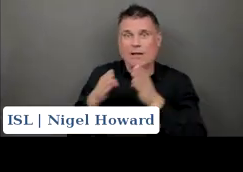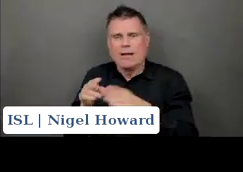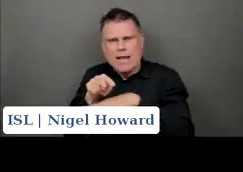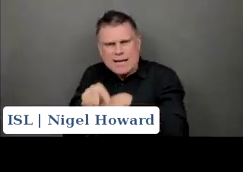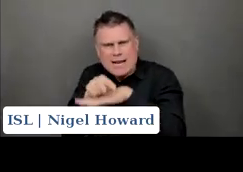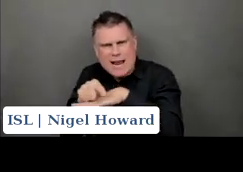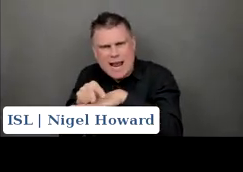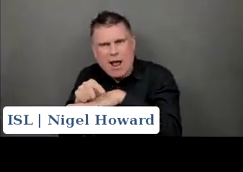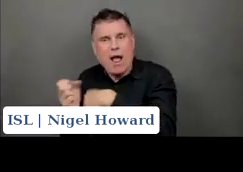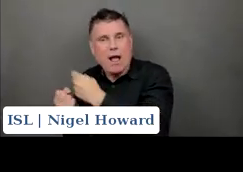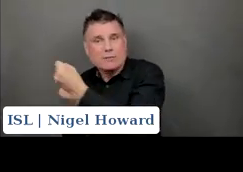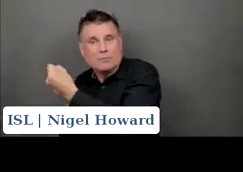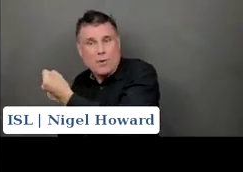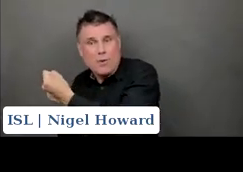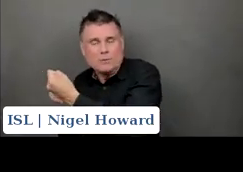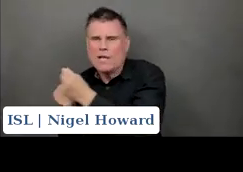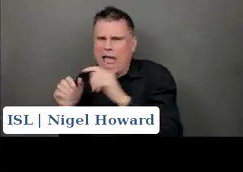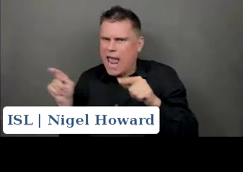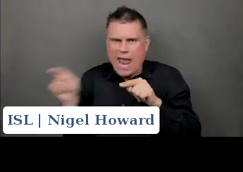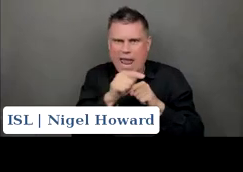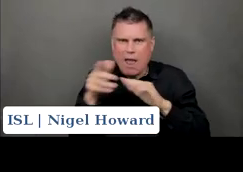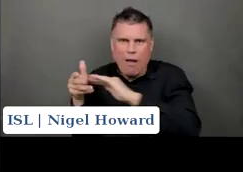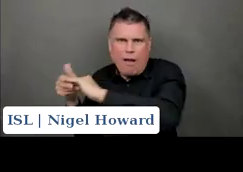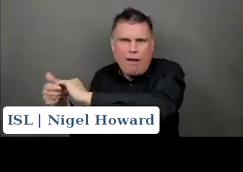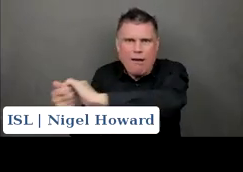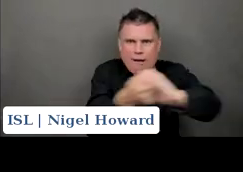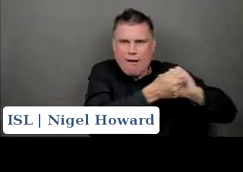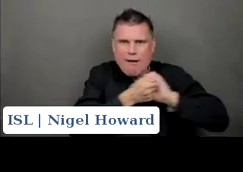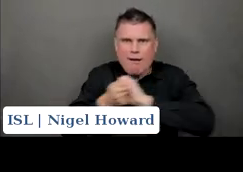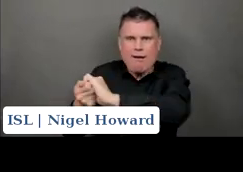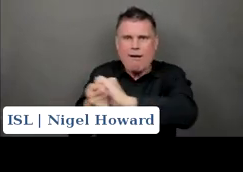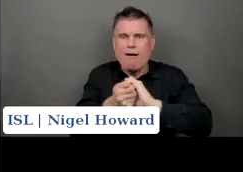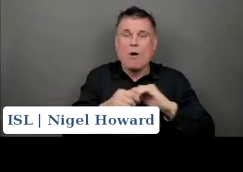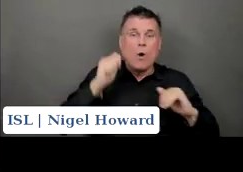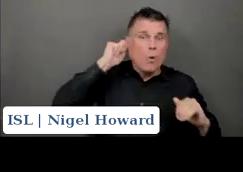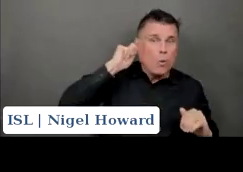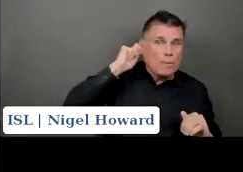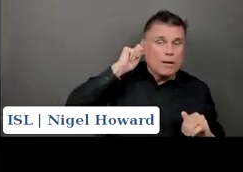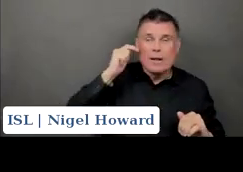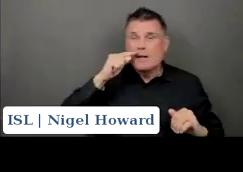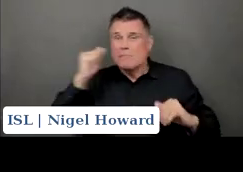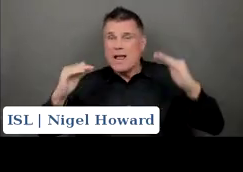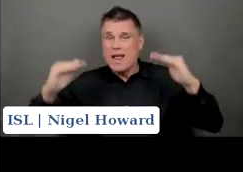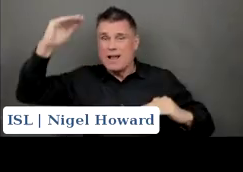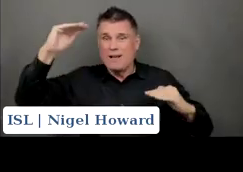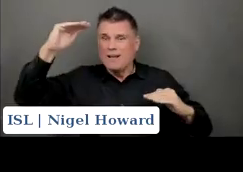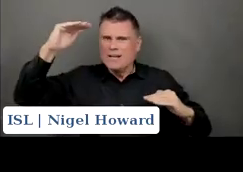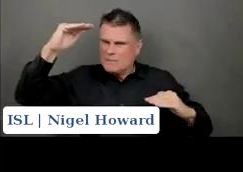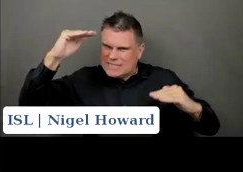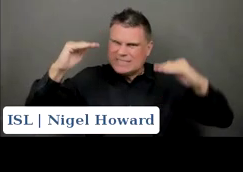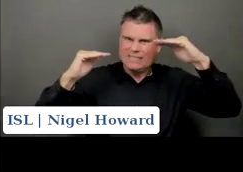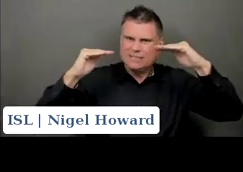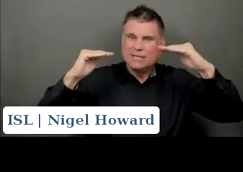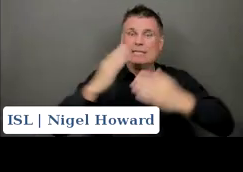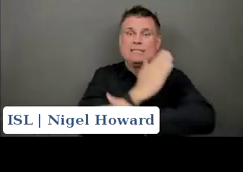sensitive. So I would like to start with, as Alexandra mentioned, the